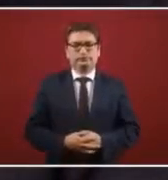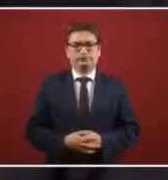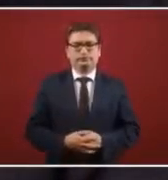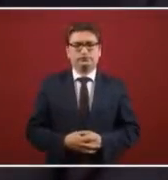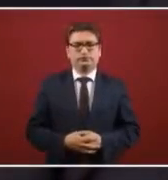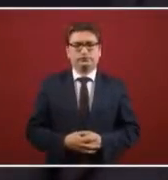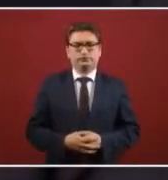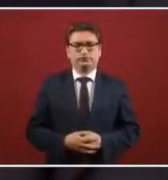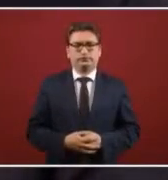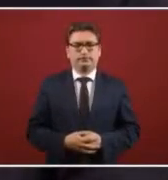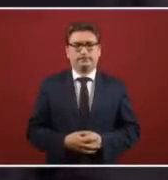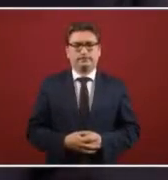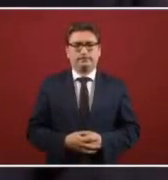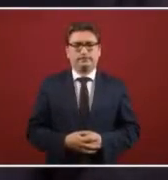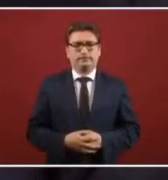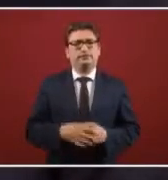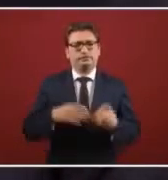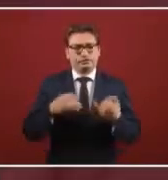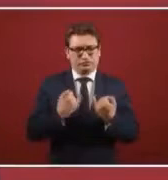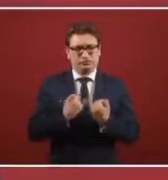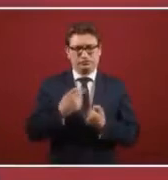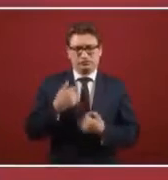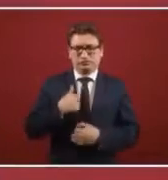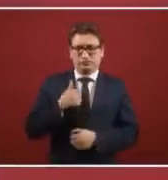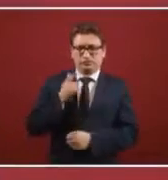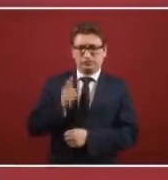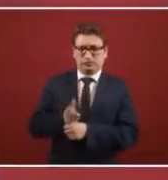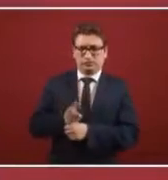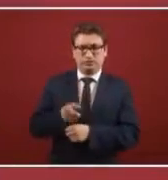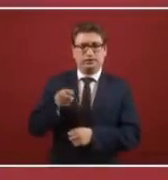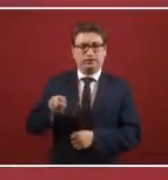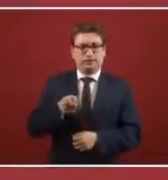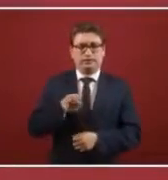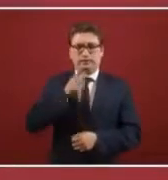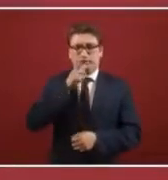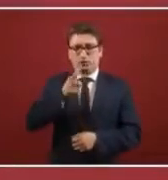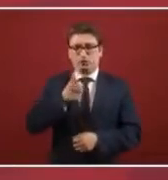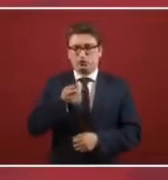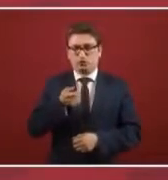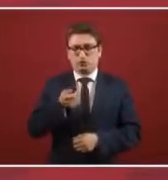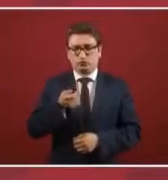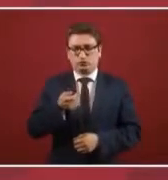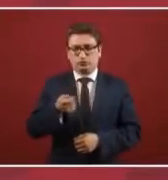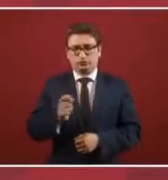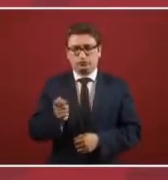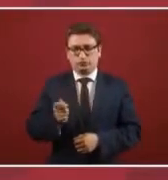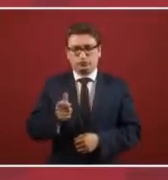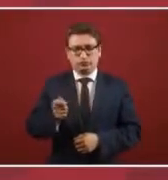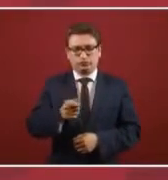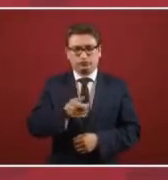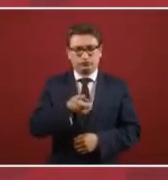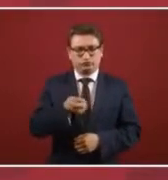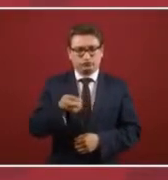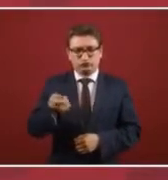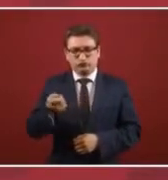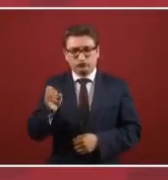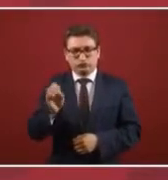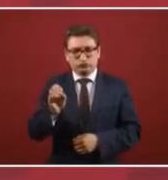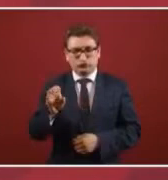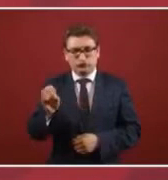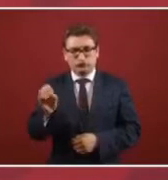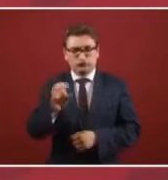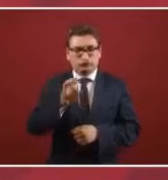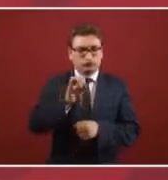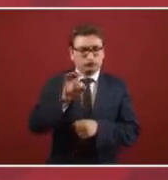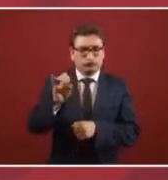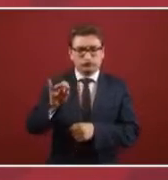encontré And I found that de nuevo again, un poquito. this little light, Ya hoy and mandé el reporte. I Ahí